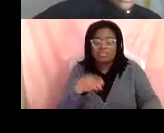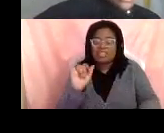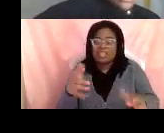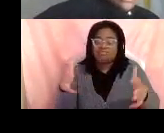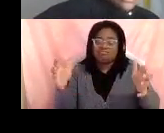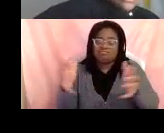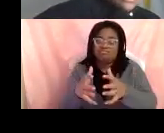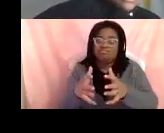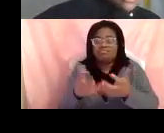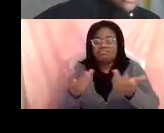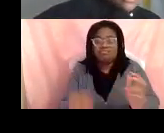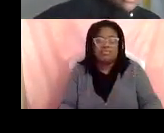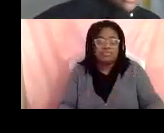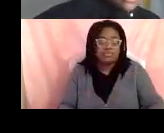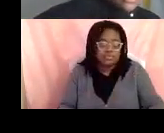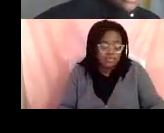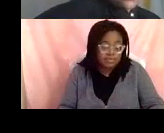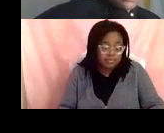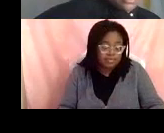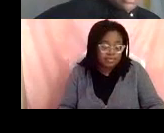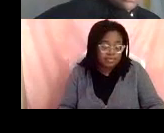that dichotomy.